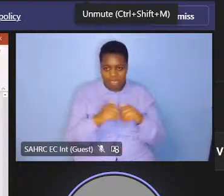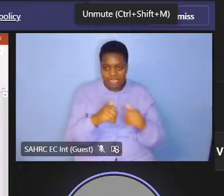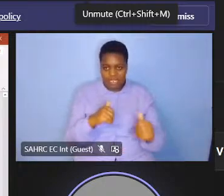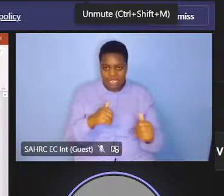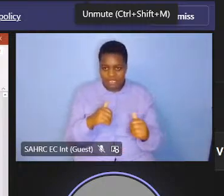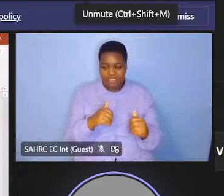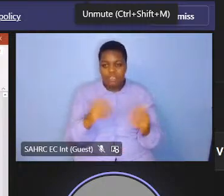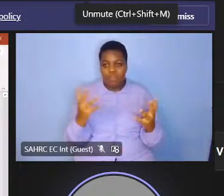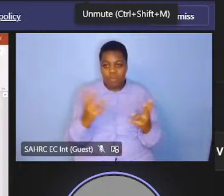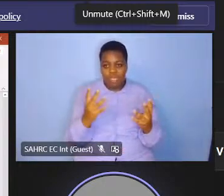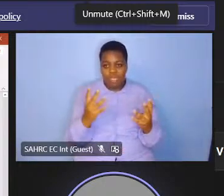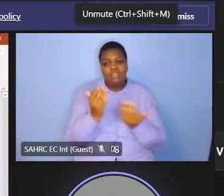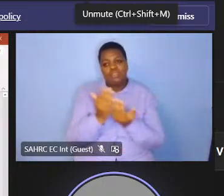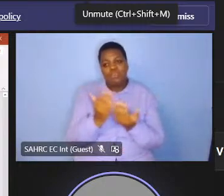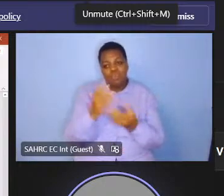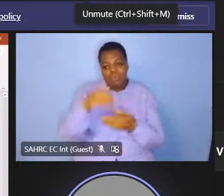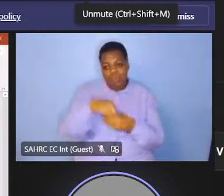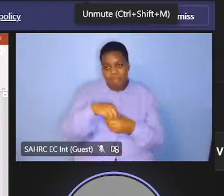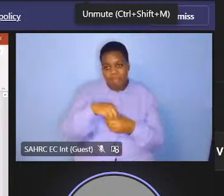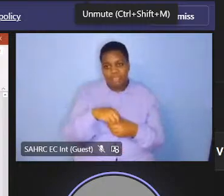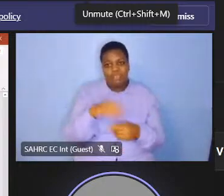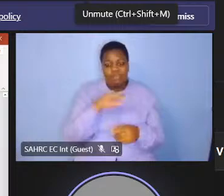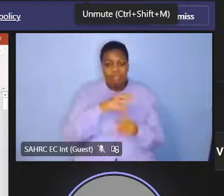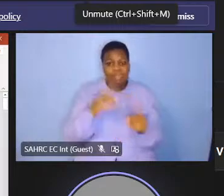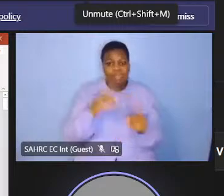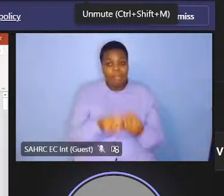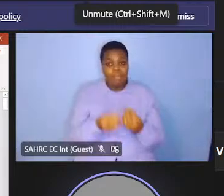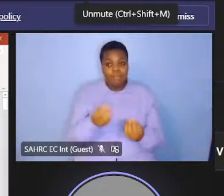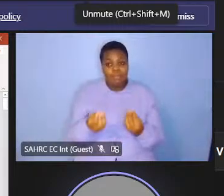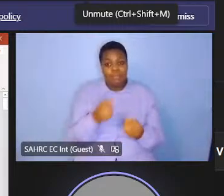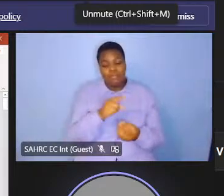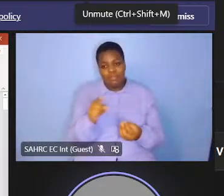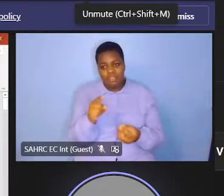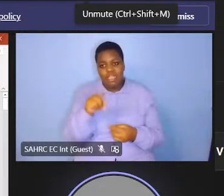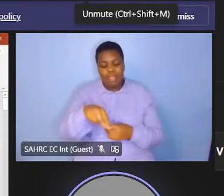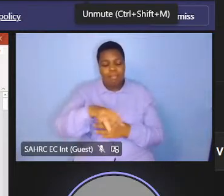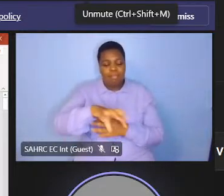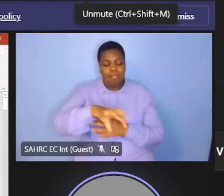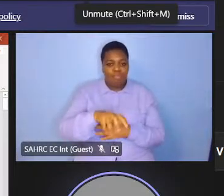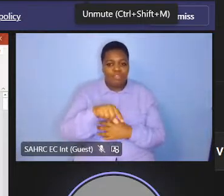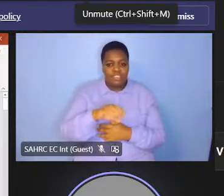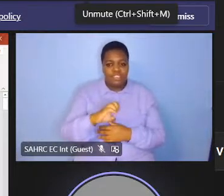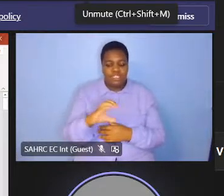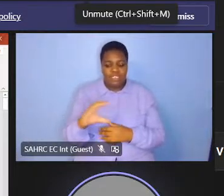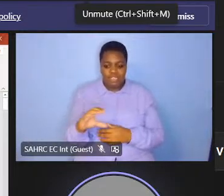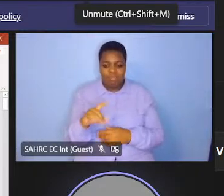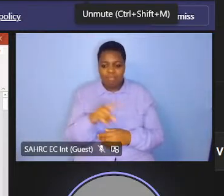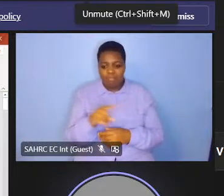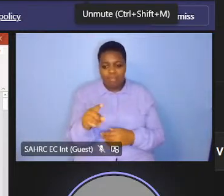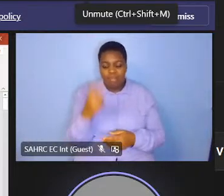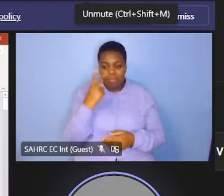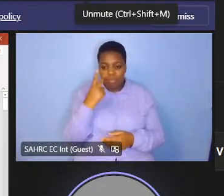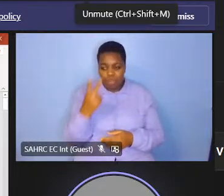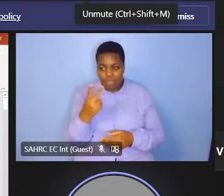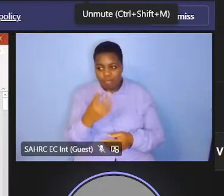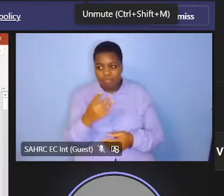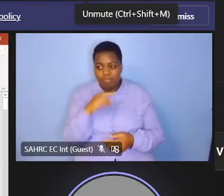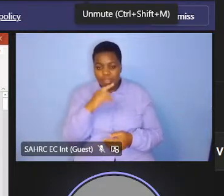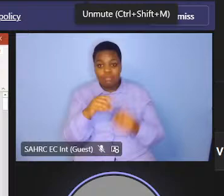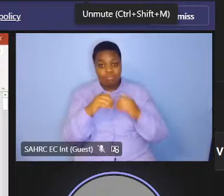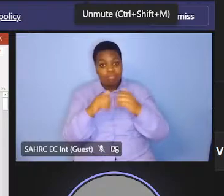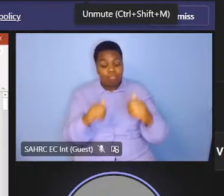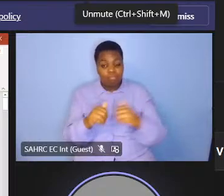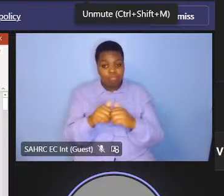the schools, but also young children in the province of the Eastern Cape. If they found themselves to be discriminated